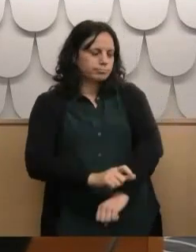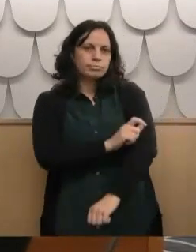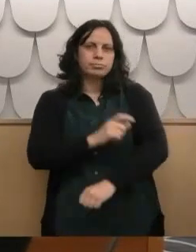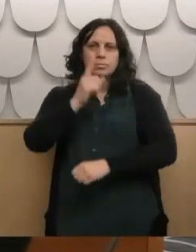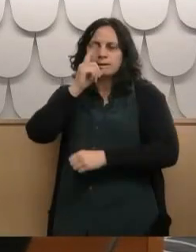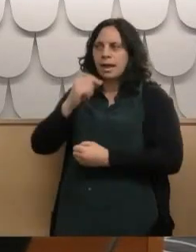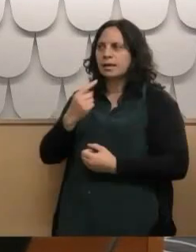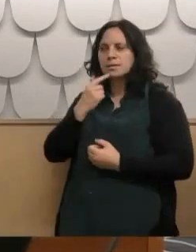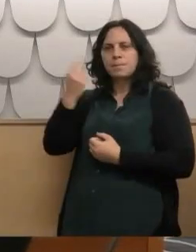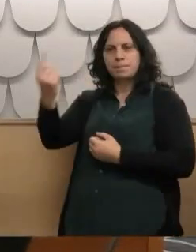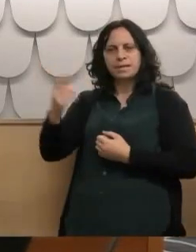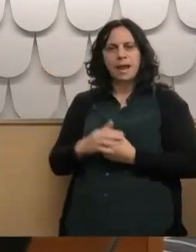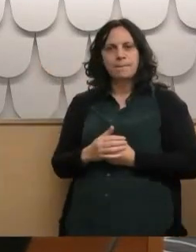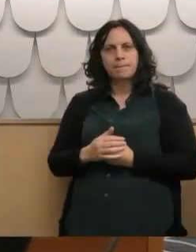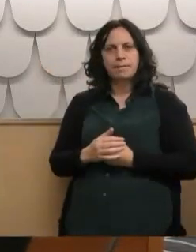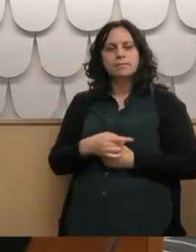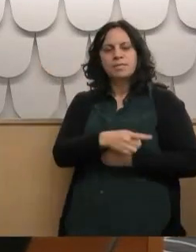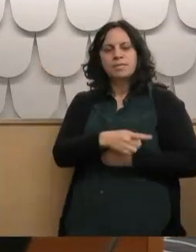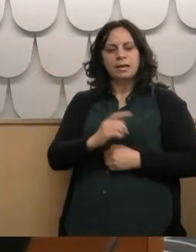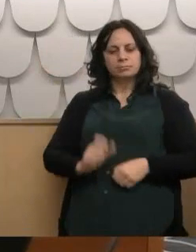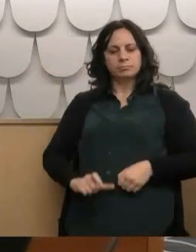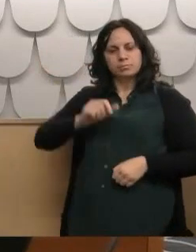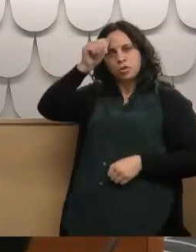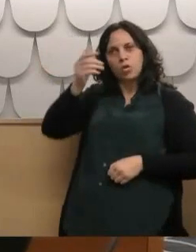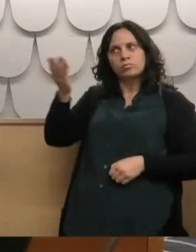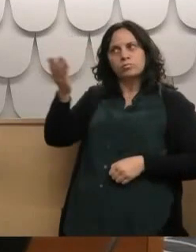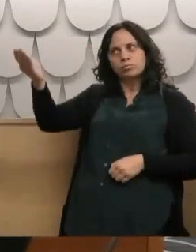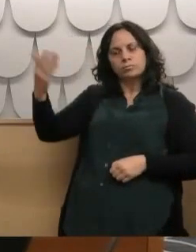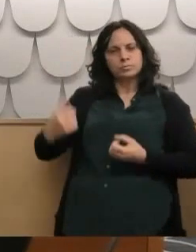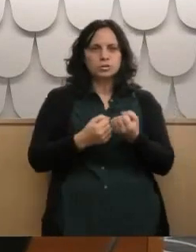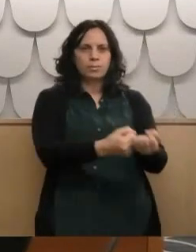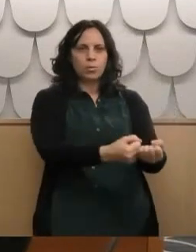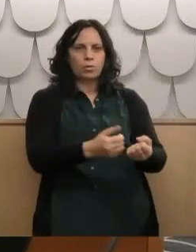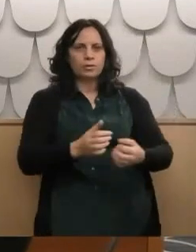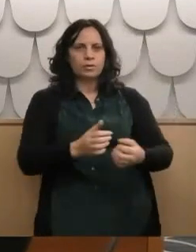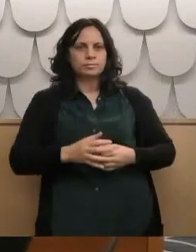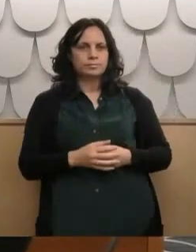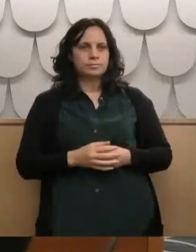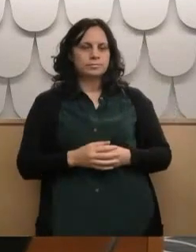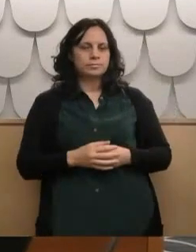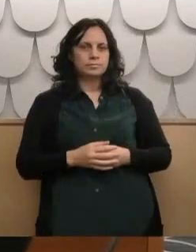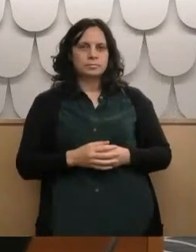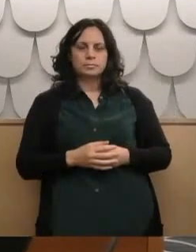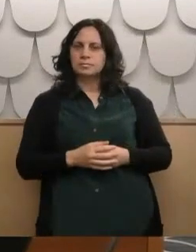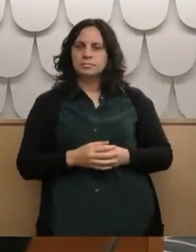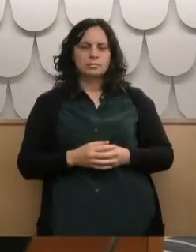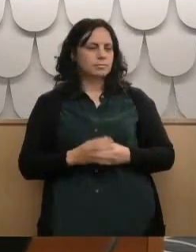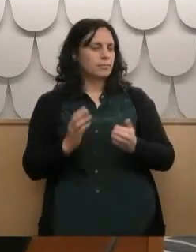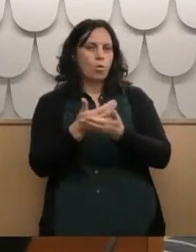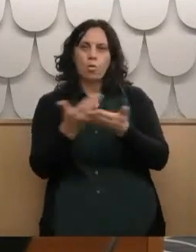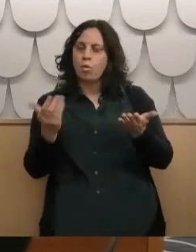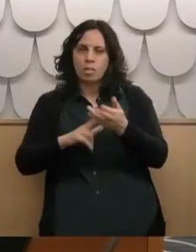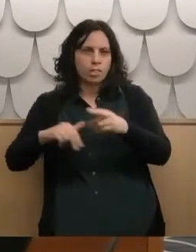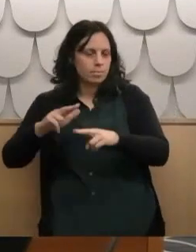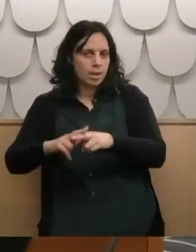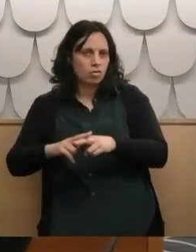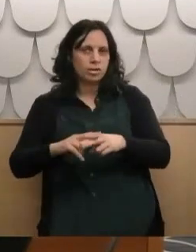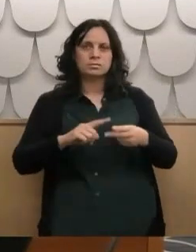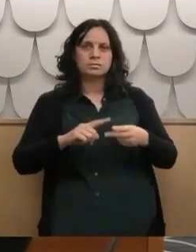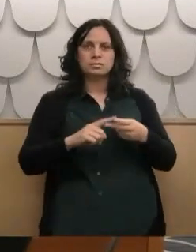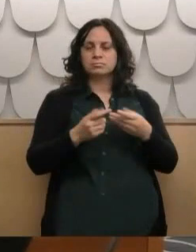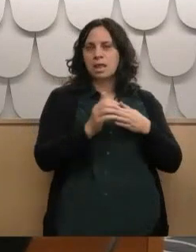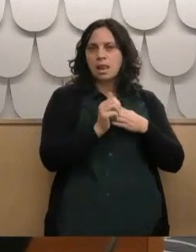and know they will be supported. And that's all of us need to do that as parents, as leaders in a